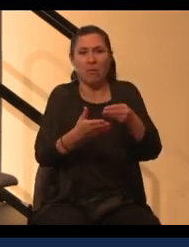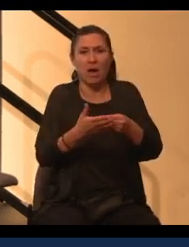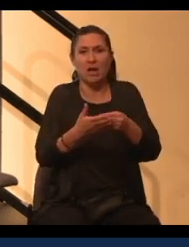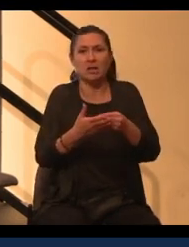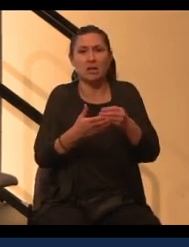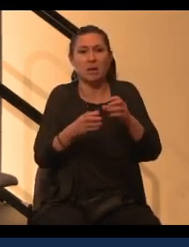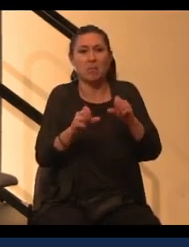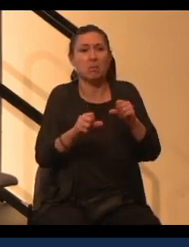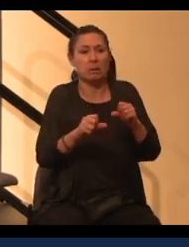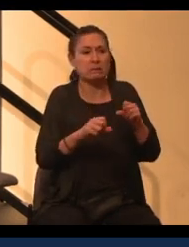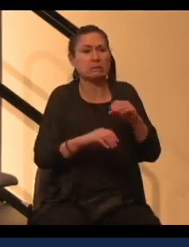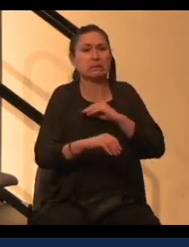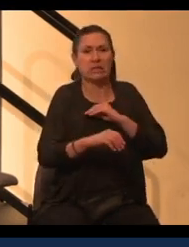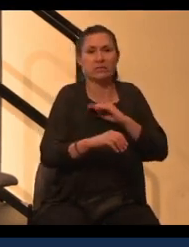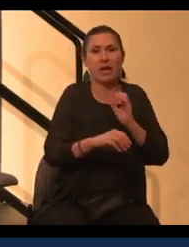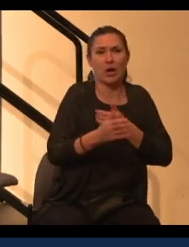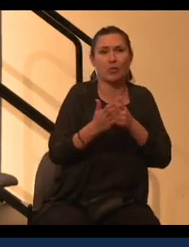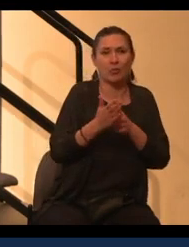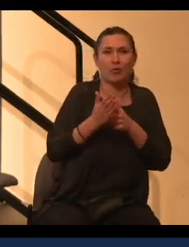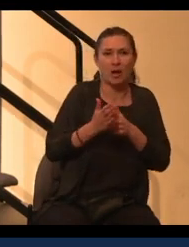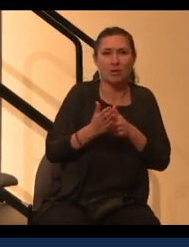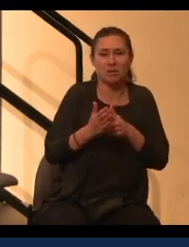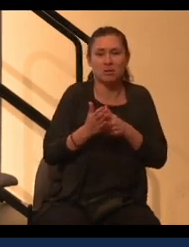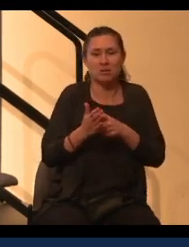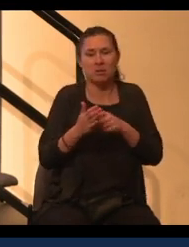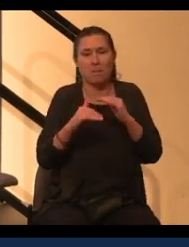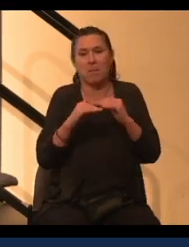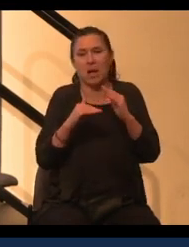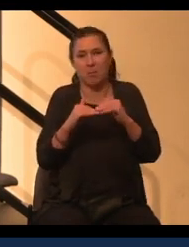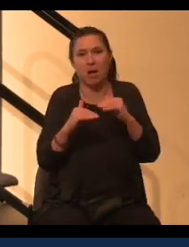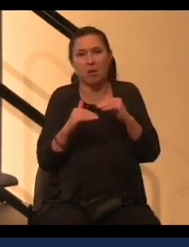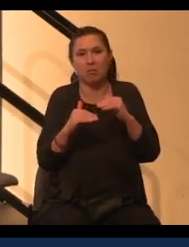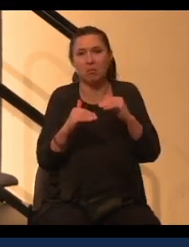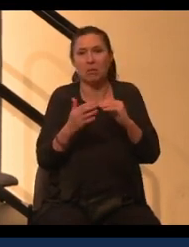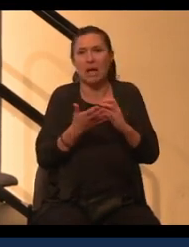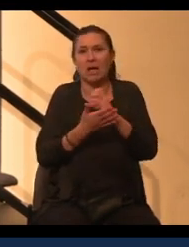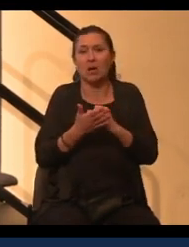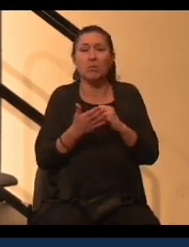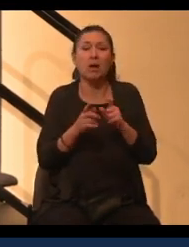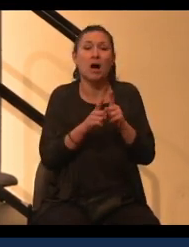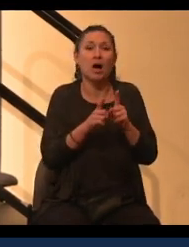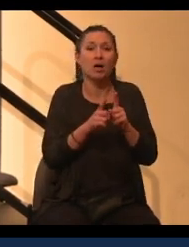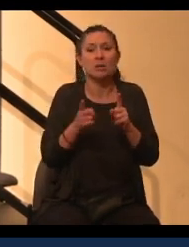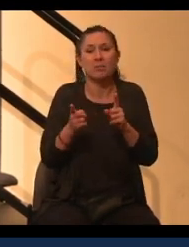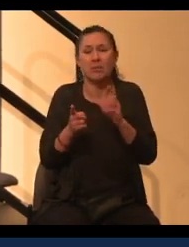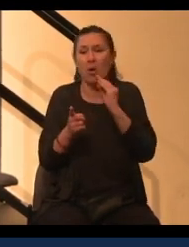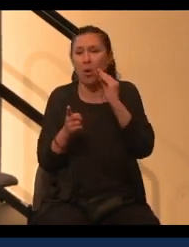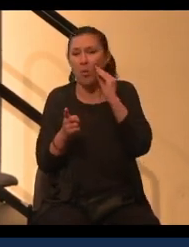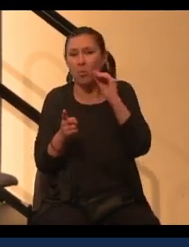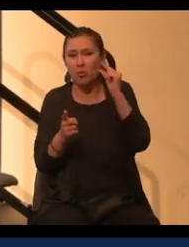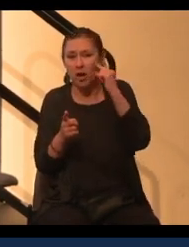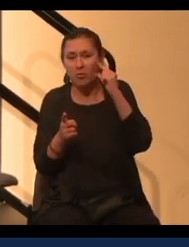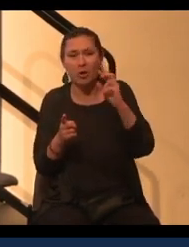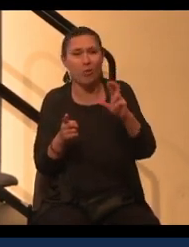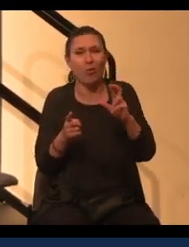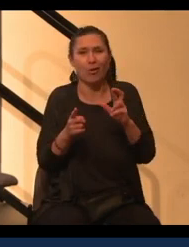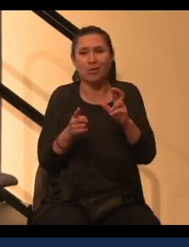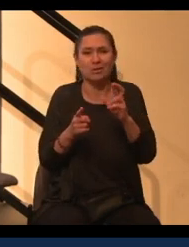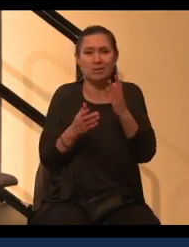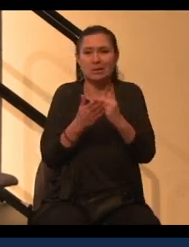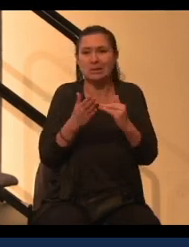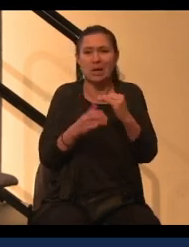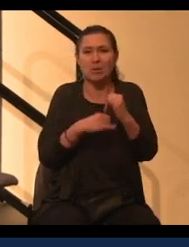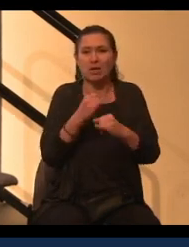visa documents. You have students that are also sponsored by their home government, or they might be sponsored by an international